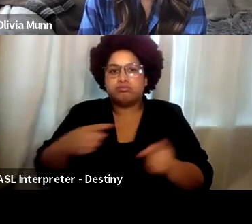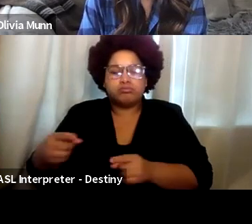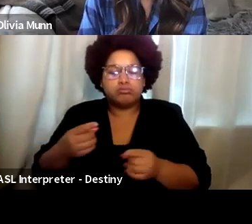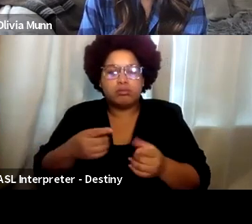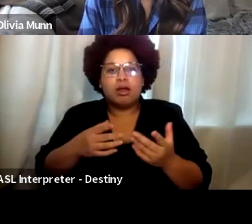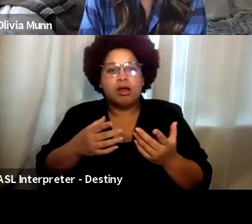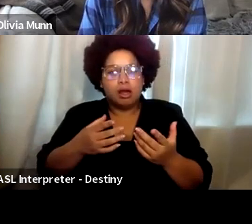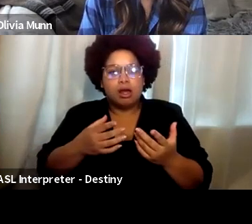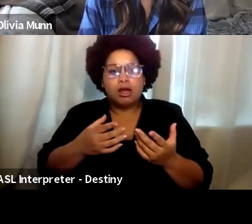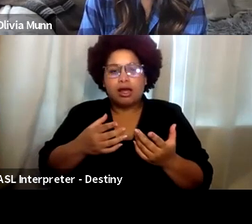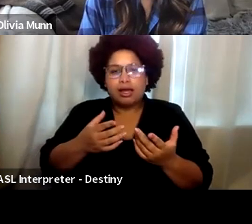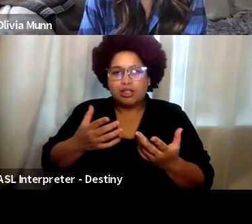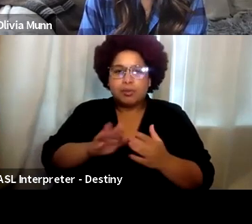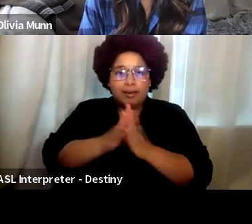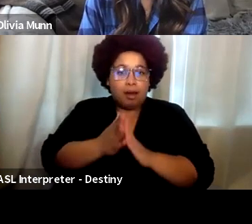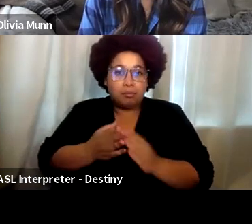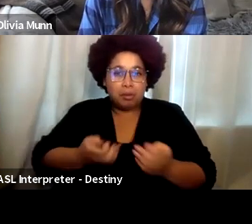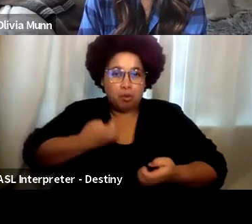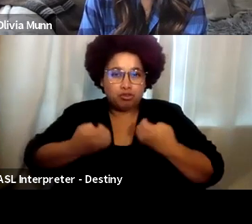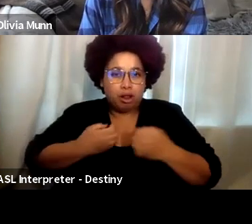find the strength to continue?